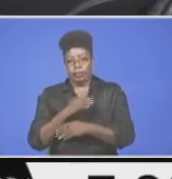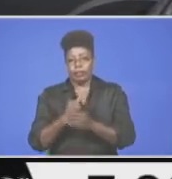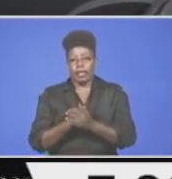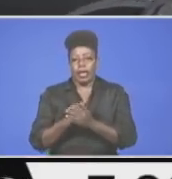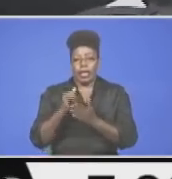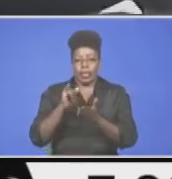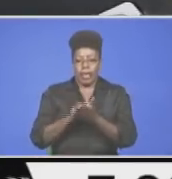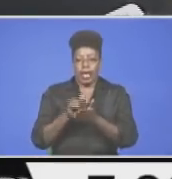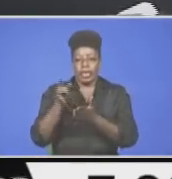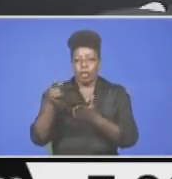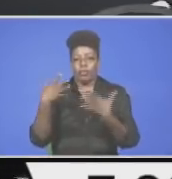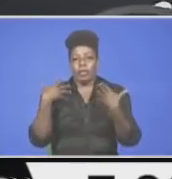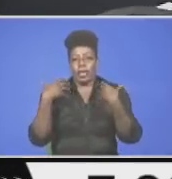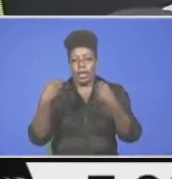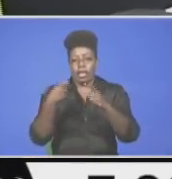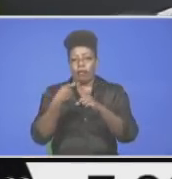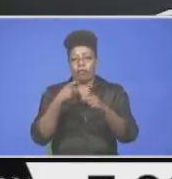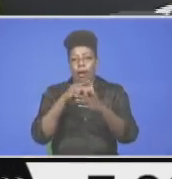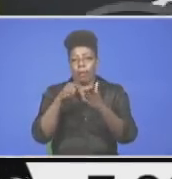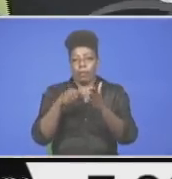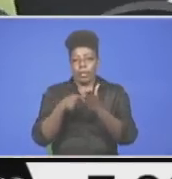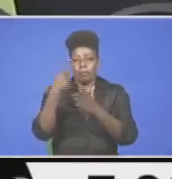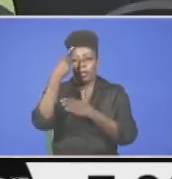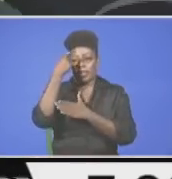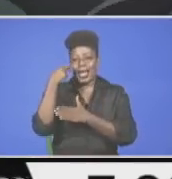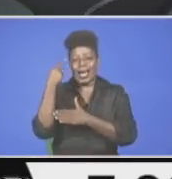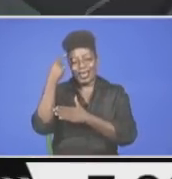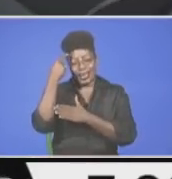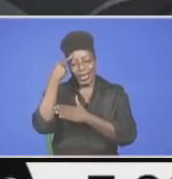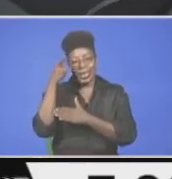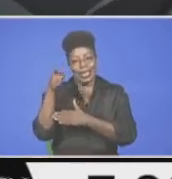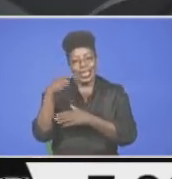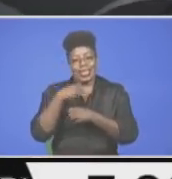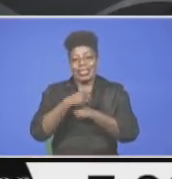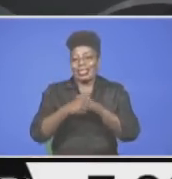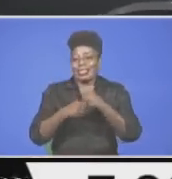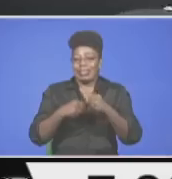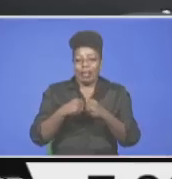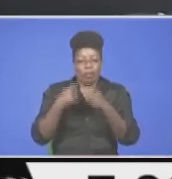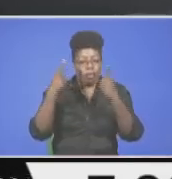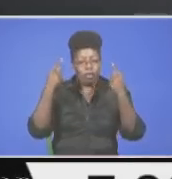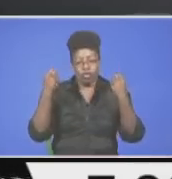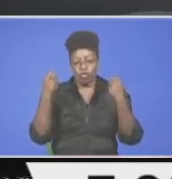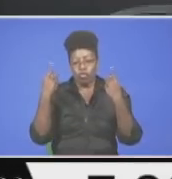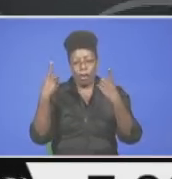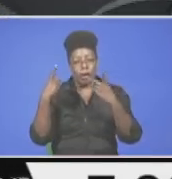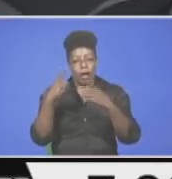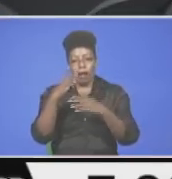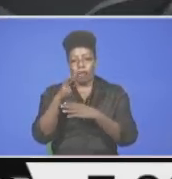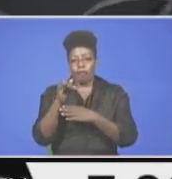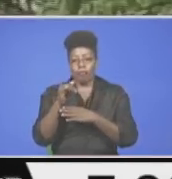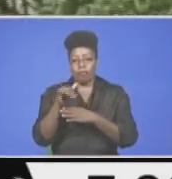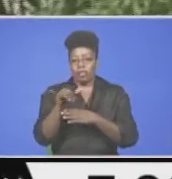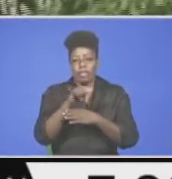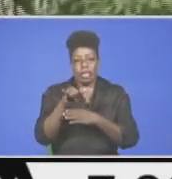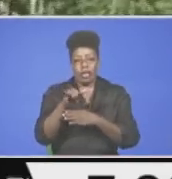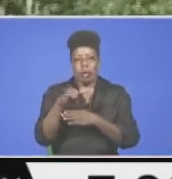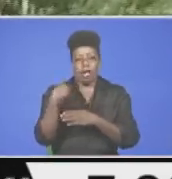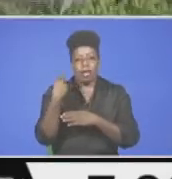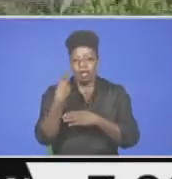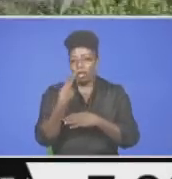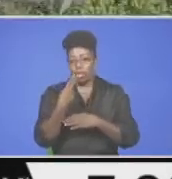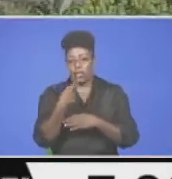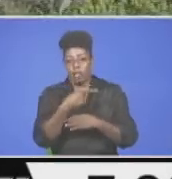he would be healed from this, because I think he would have suffered as much trauma as those of us who would have been in the accident.